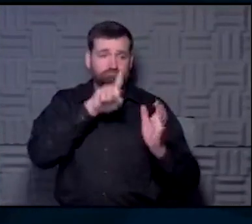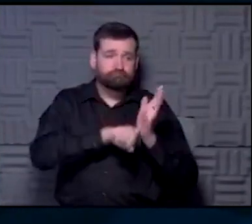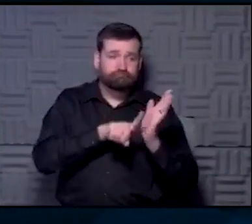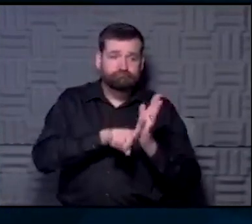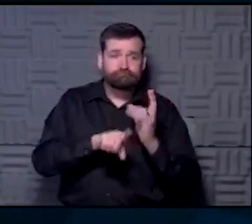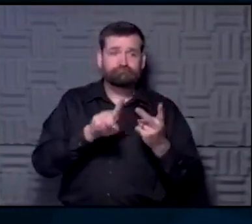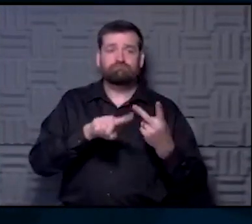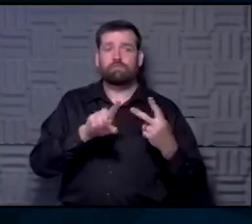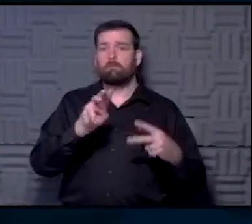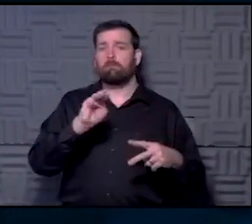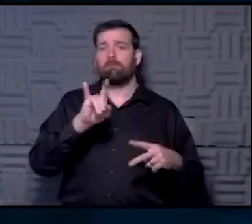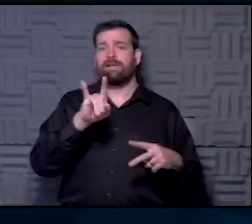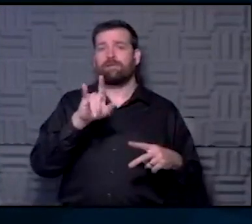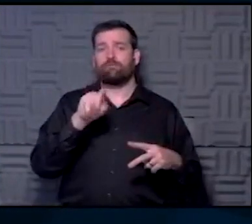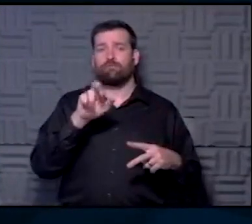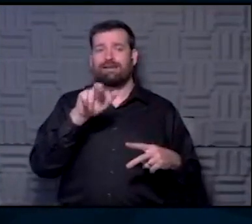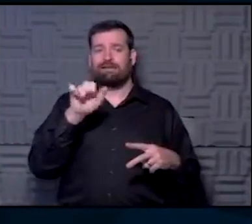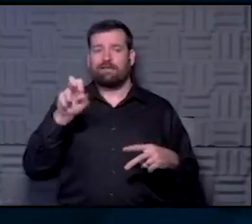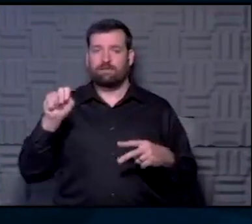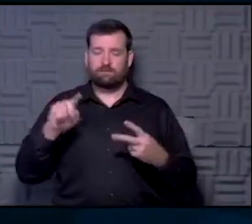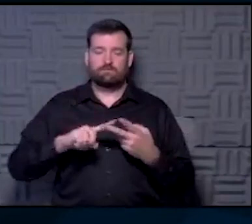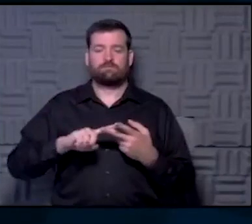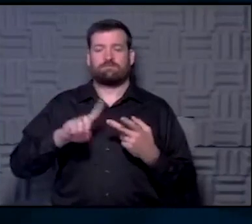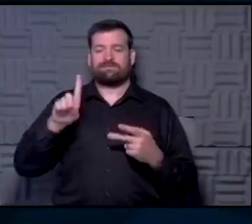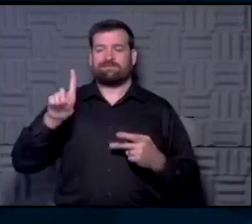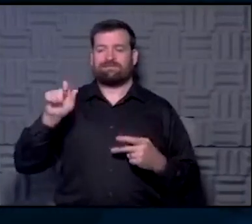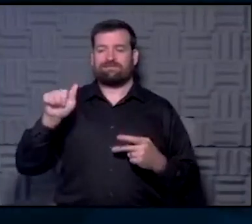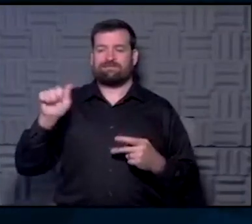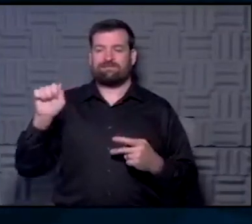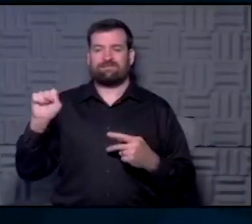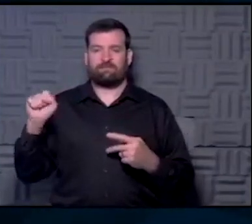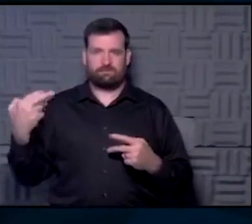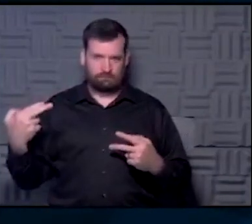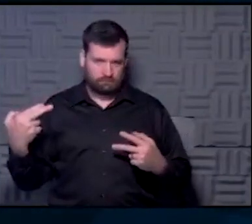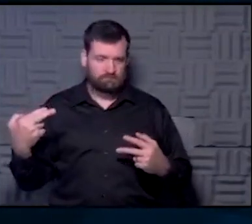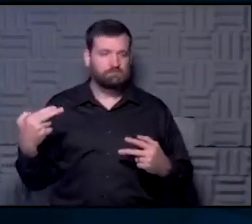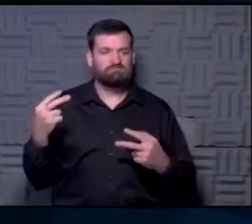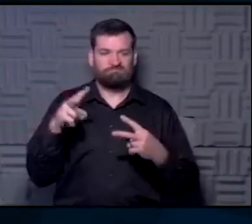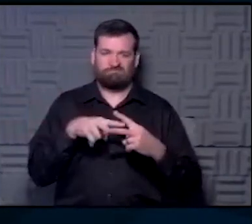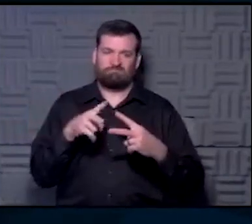are the Mediterranean diet and the DASH diet. These are very well,